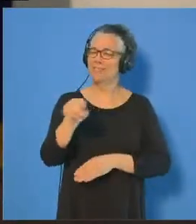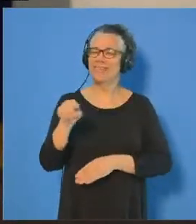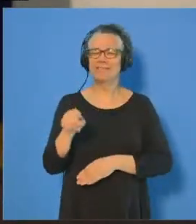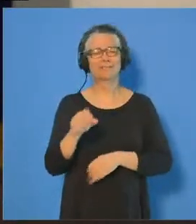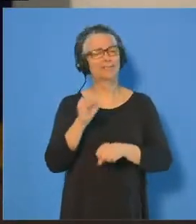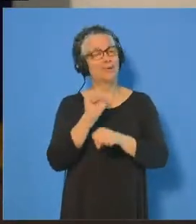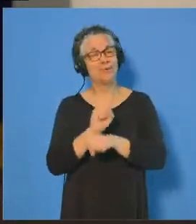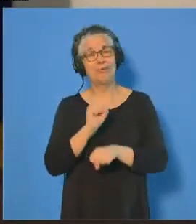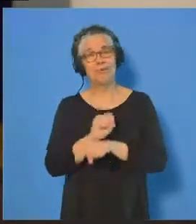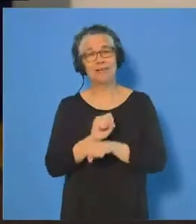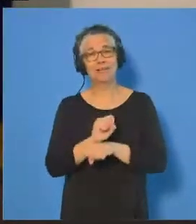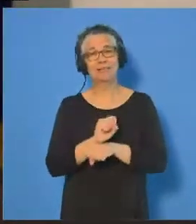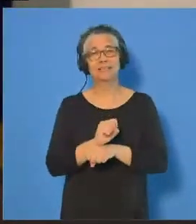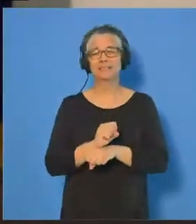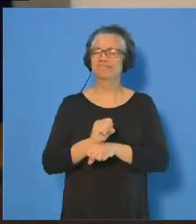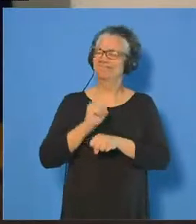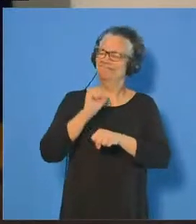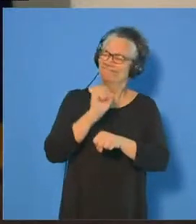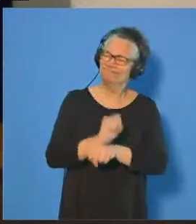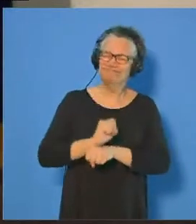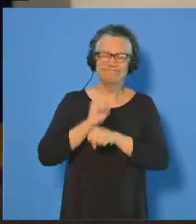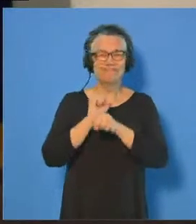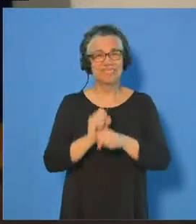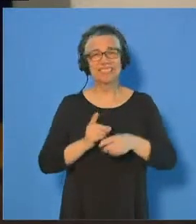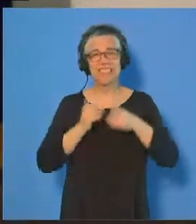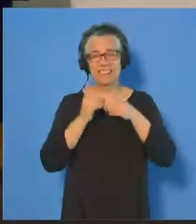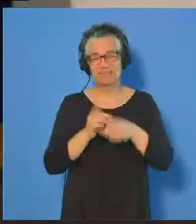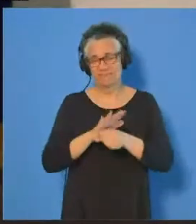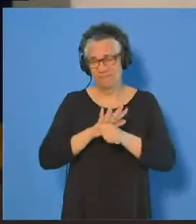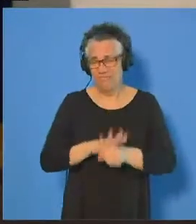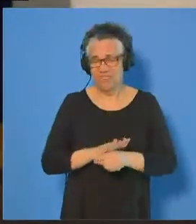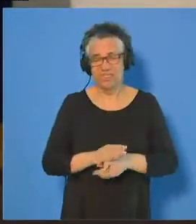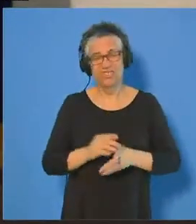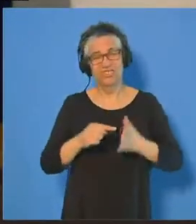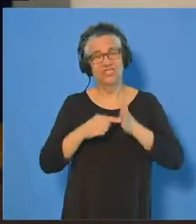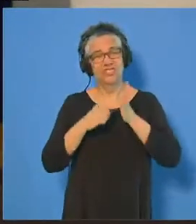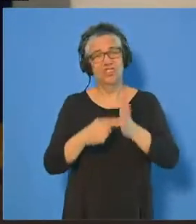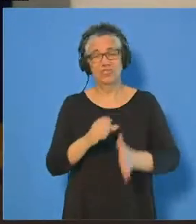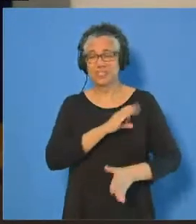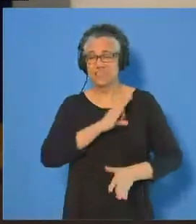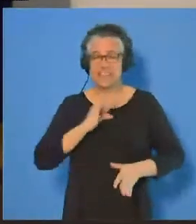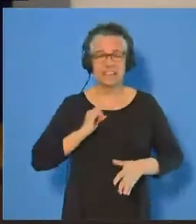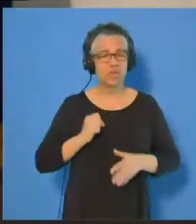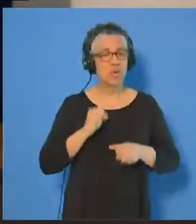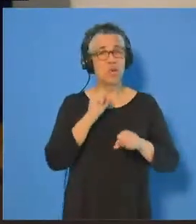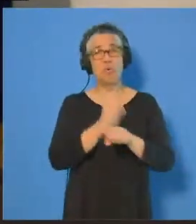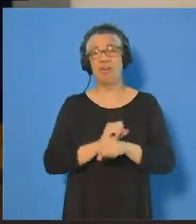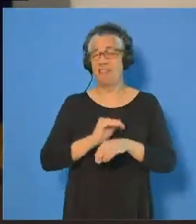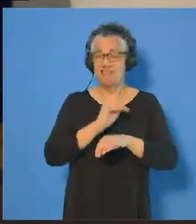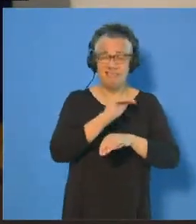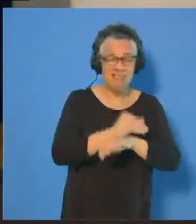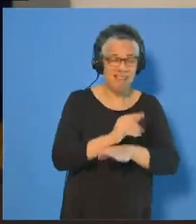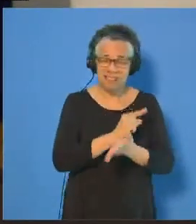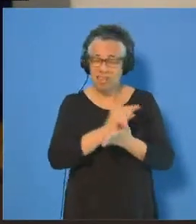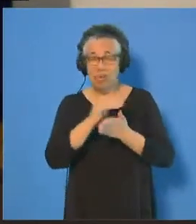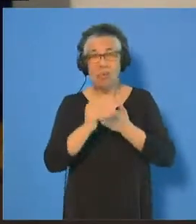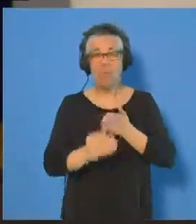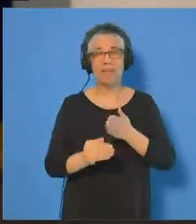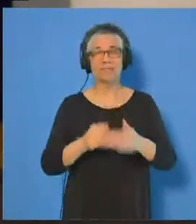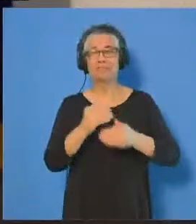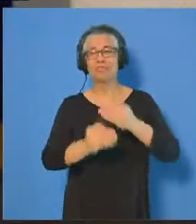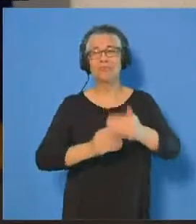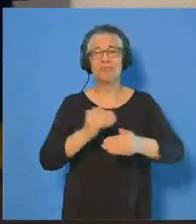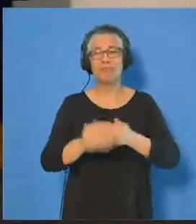their work and the dedication they have shown with staff working evenings and weekends to process